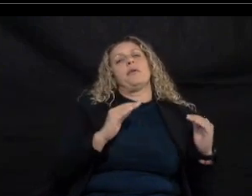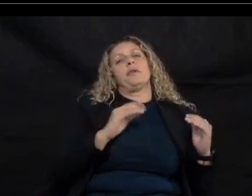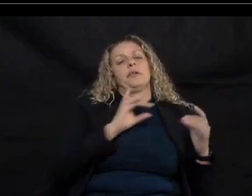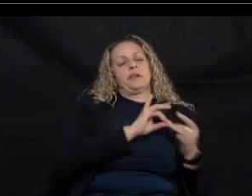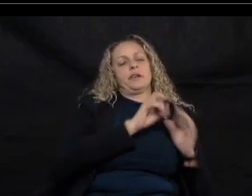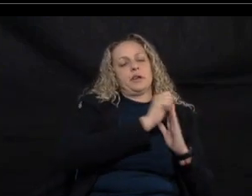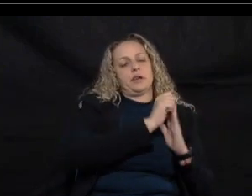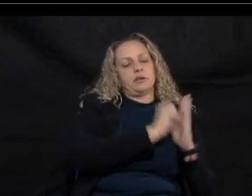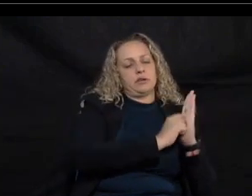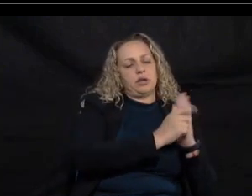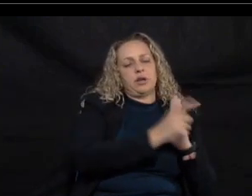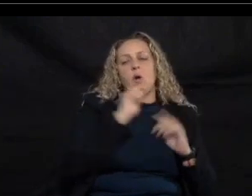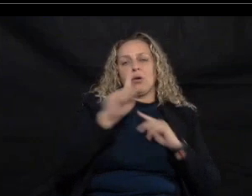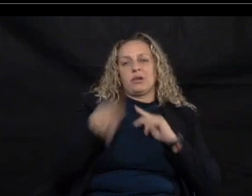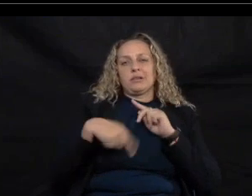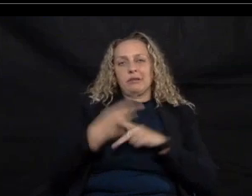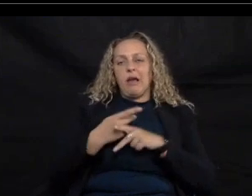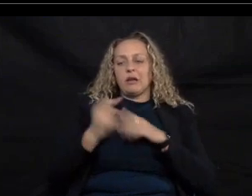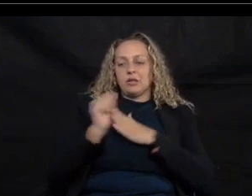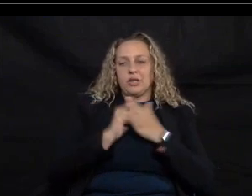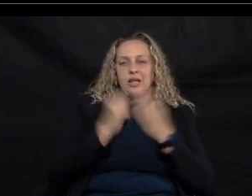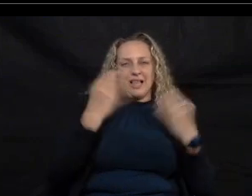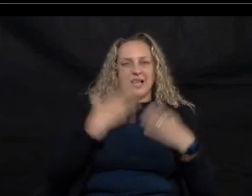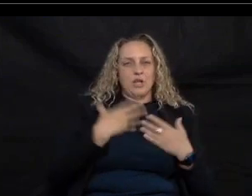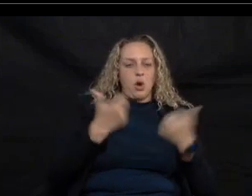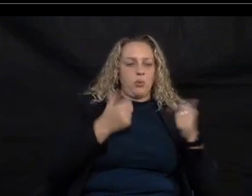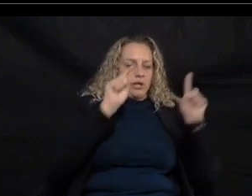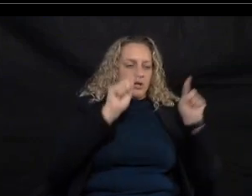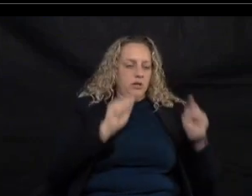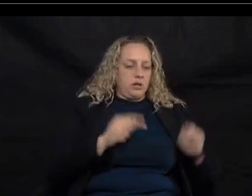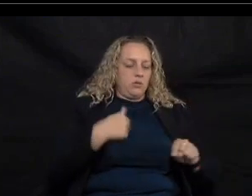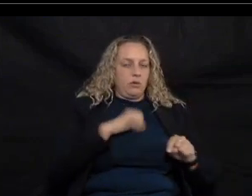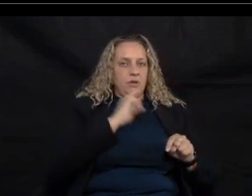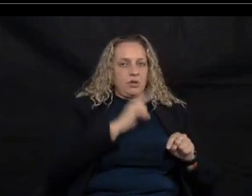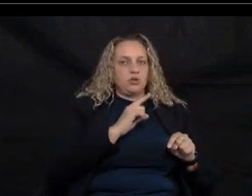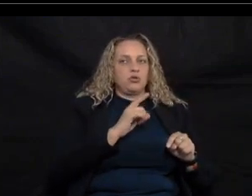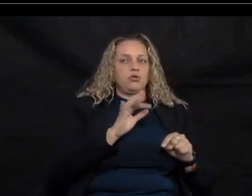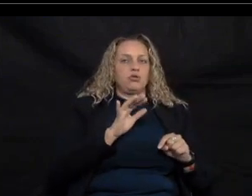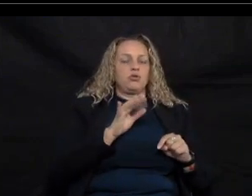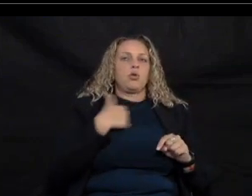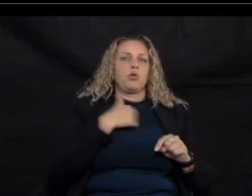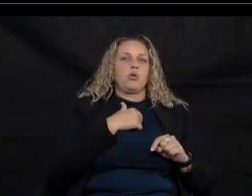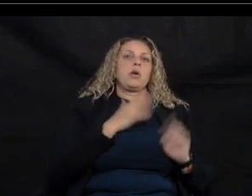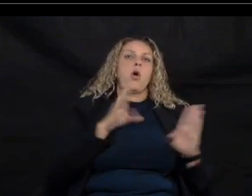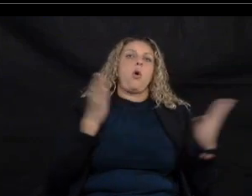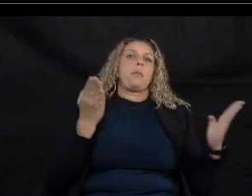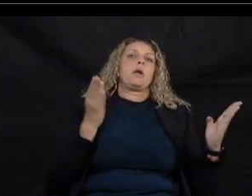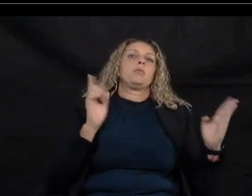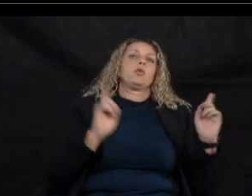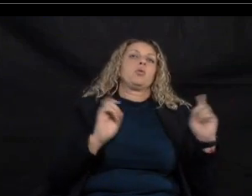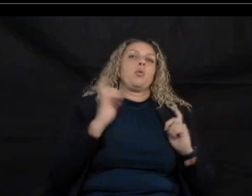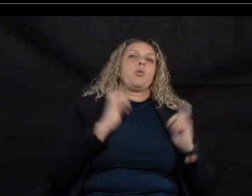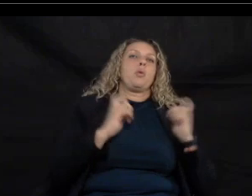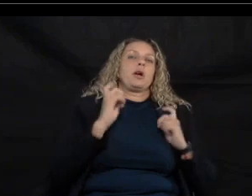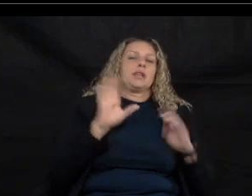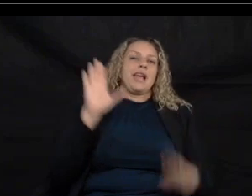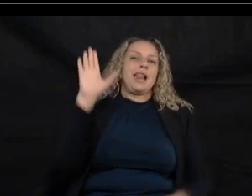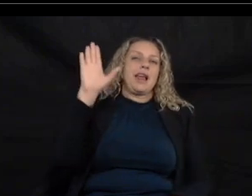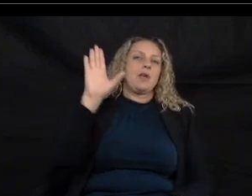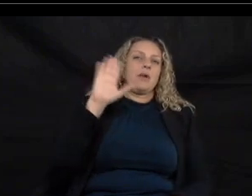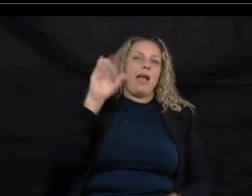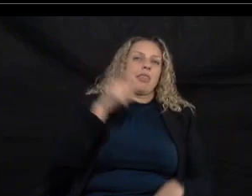other types of the agenda, please let us know now so that we can make sure we open up questions and hand raise at